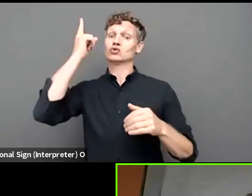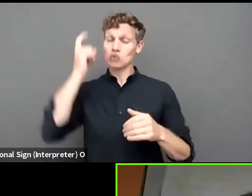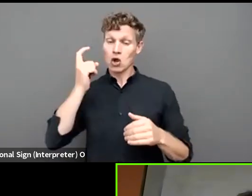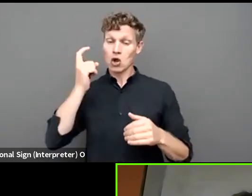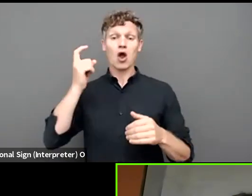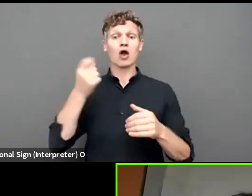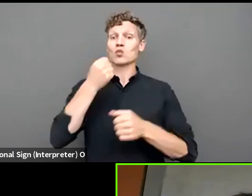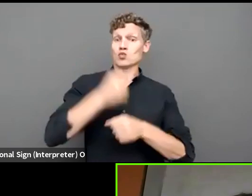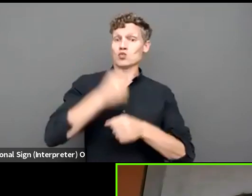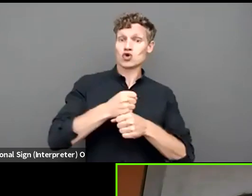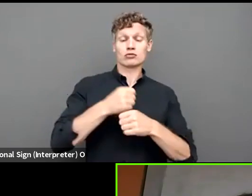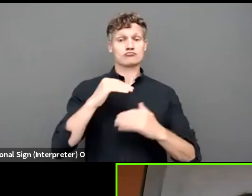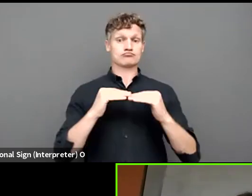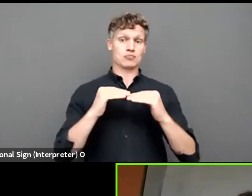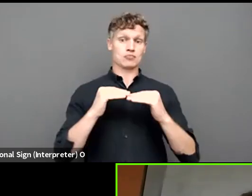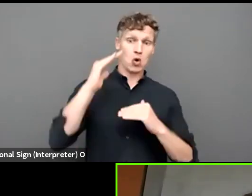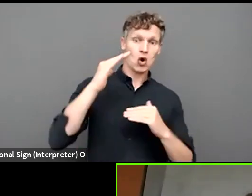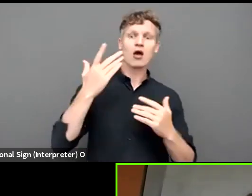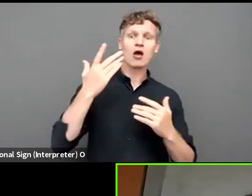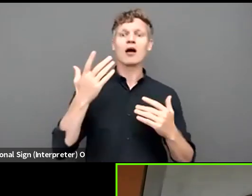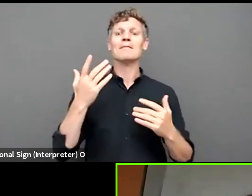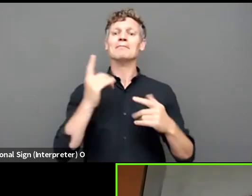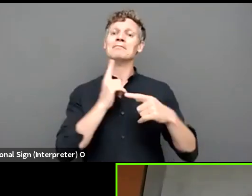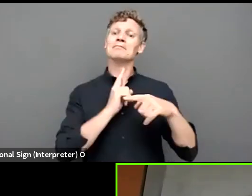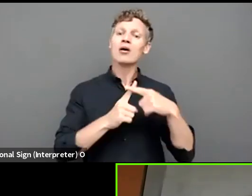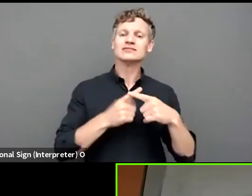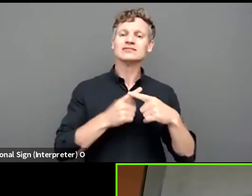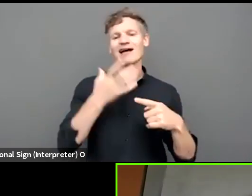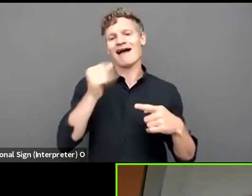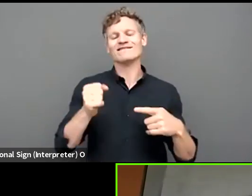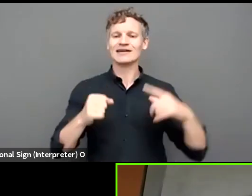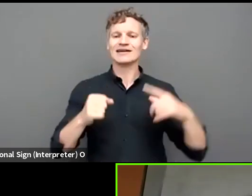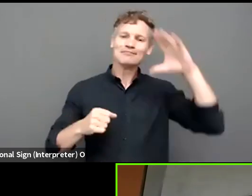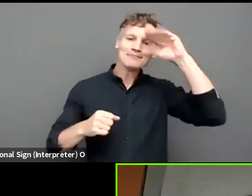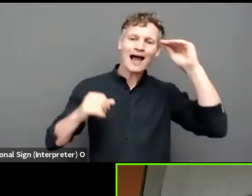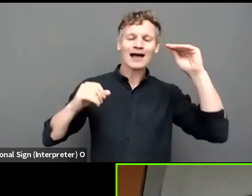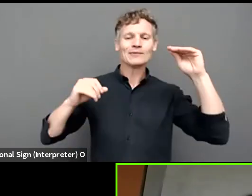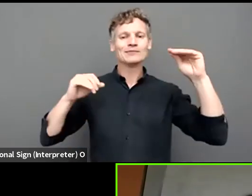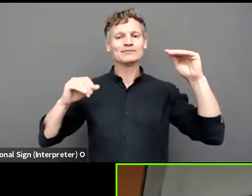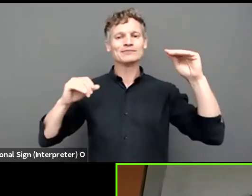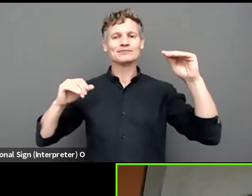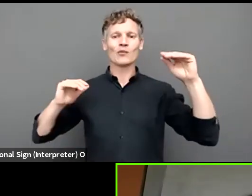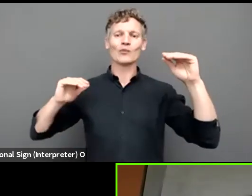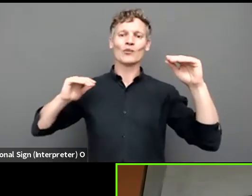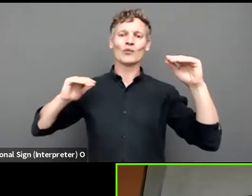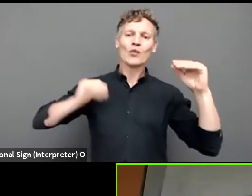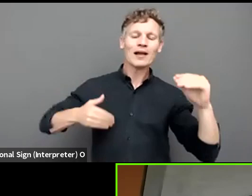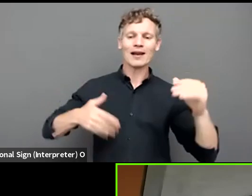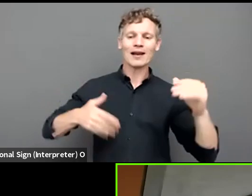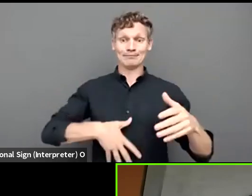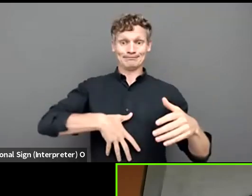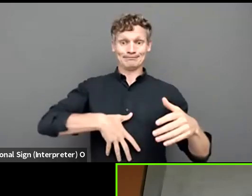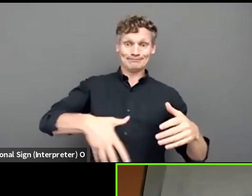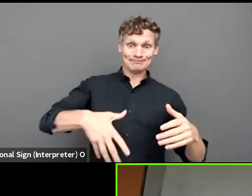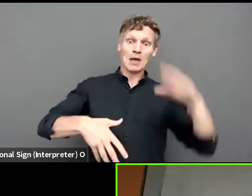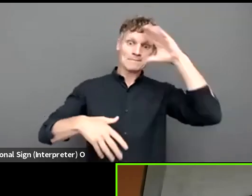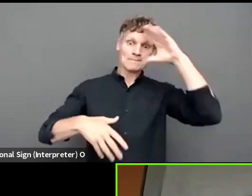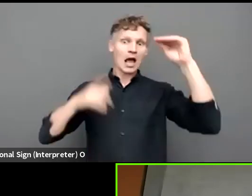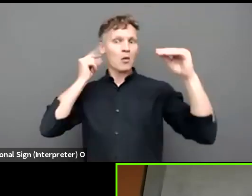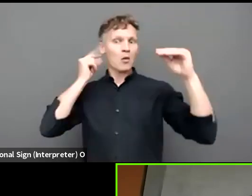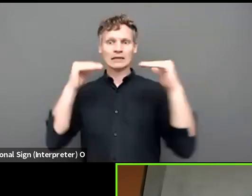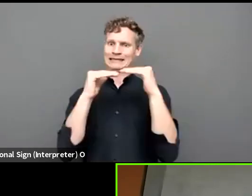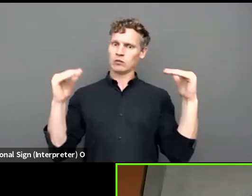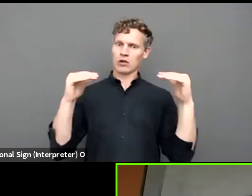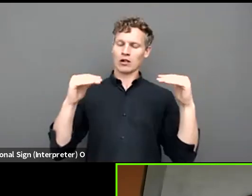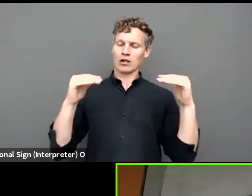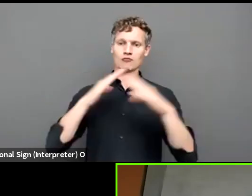and we found oil in the North Sea. One of those factors significantly increased our national wealth, and it was not the